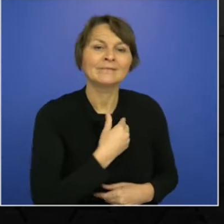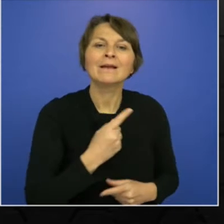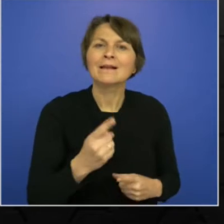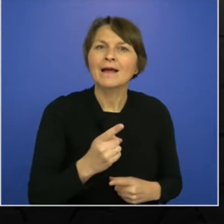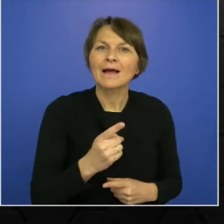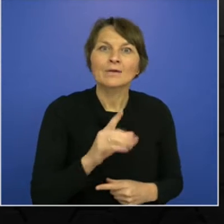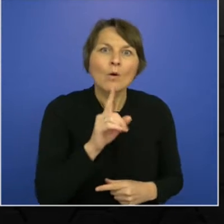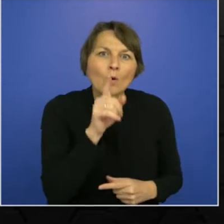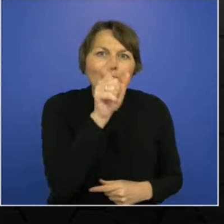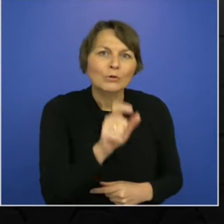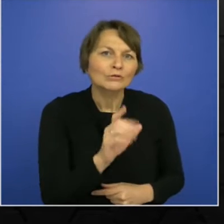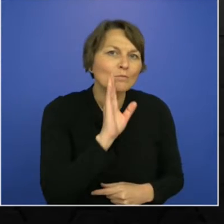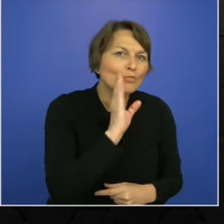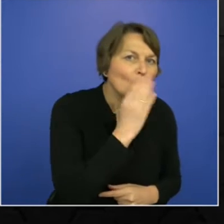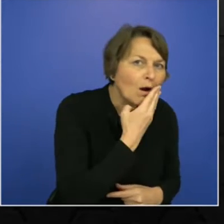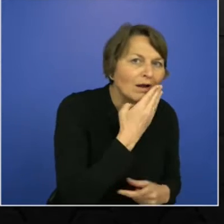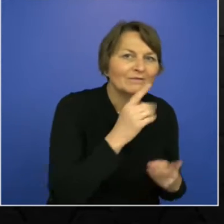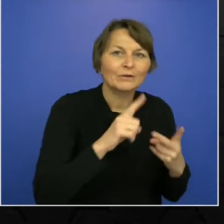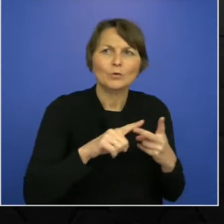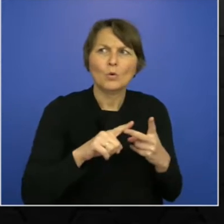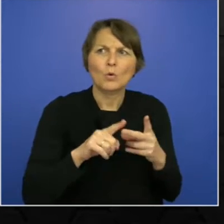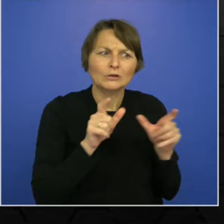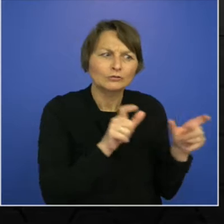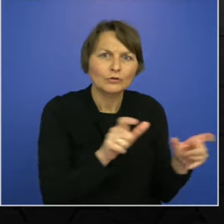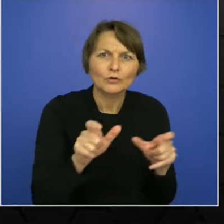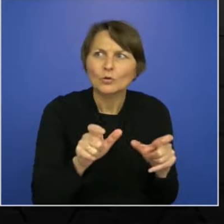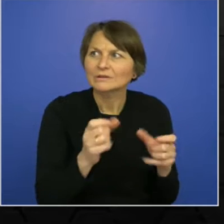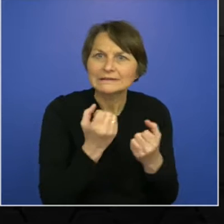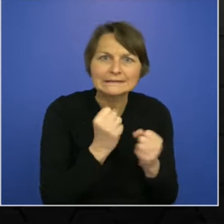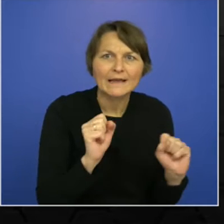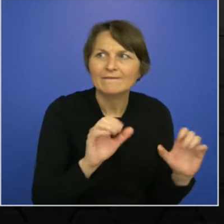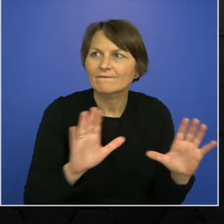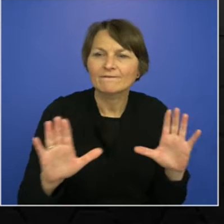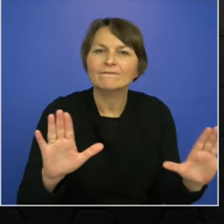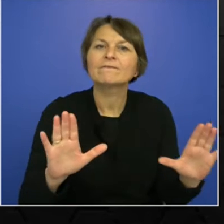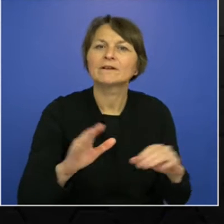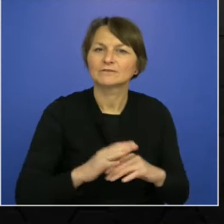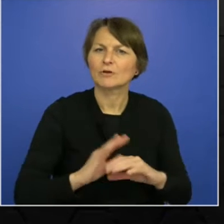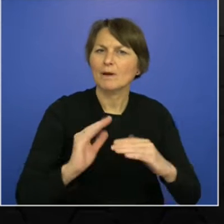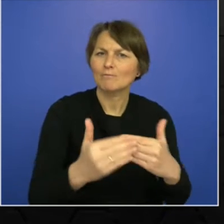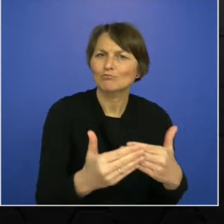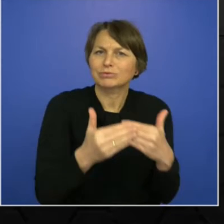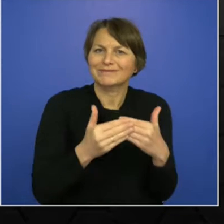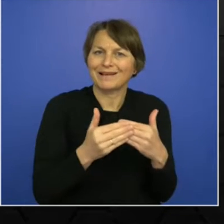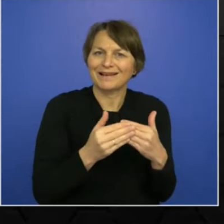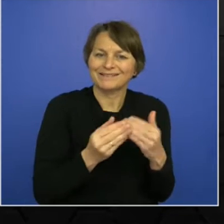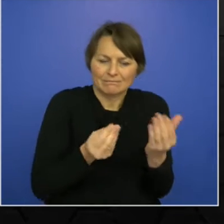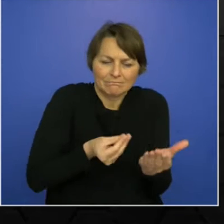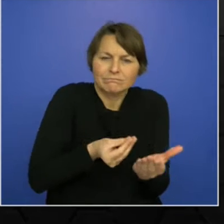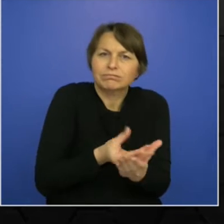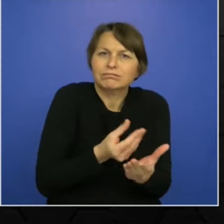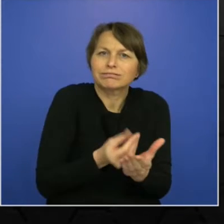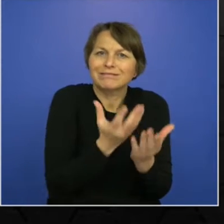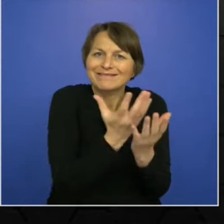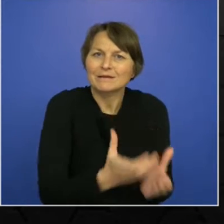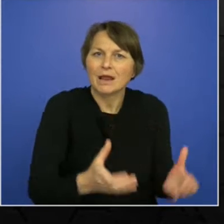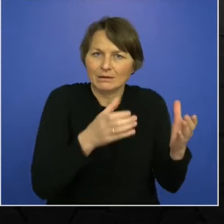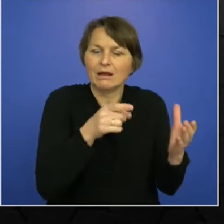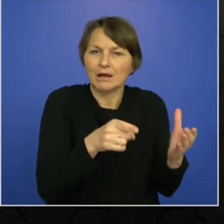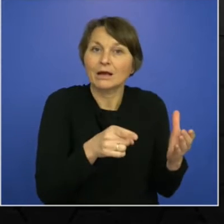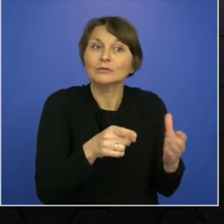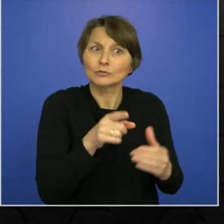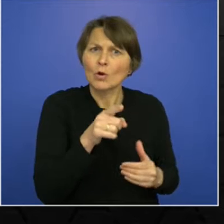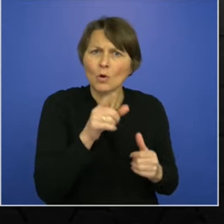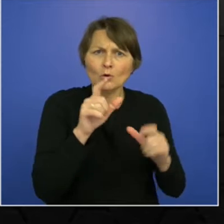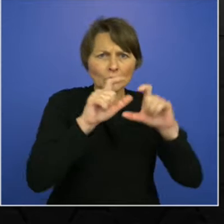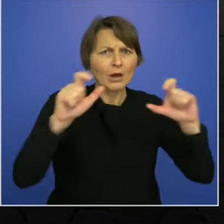really sensitive, and all organizations should protect this data because they're personal, and this is what they have to do. And there